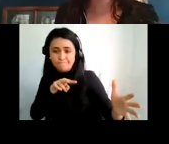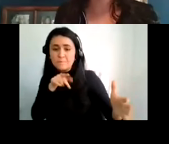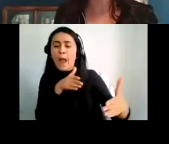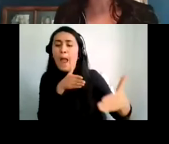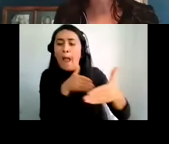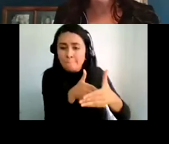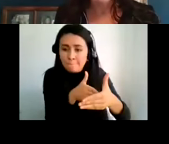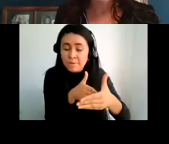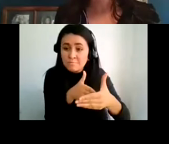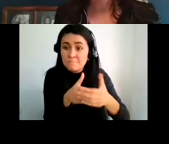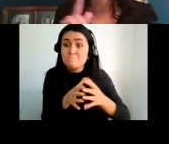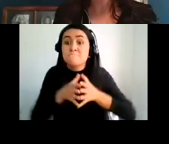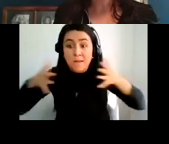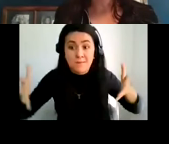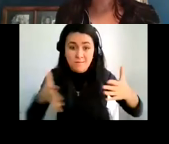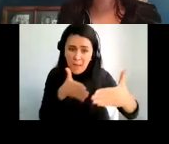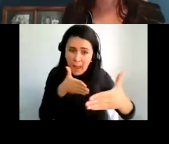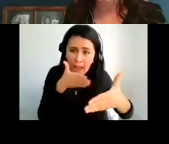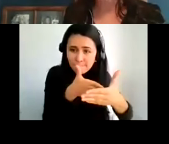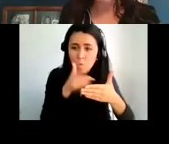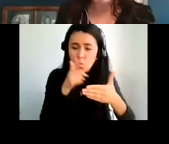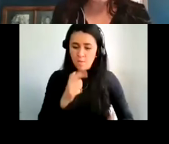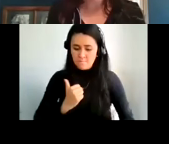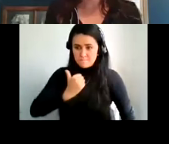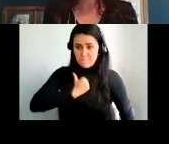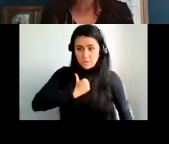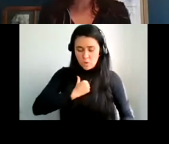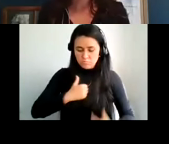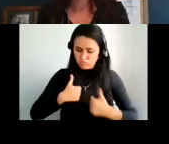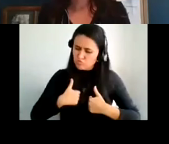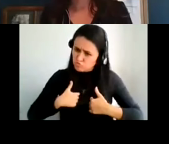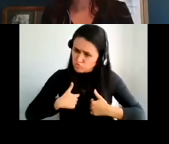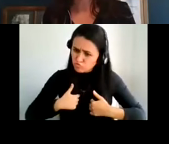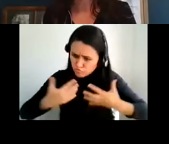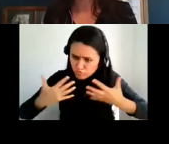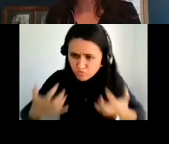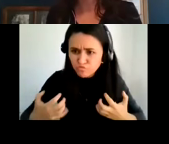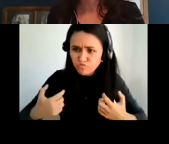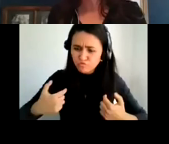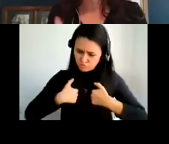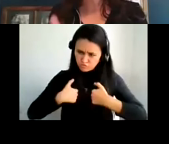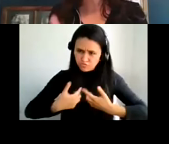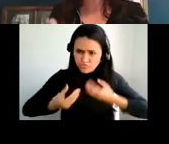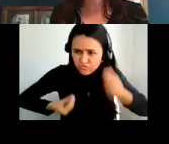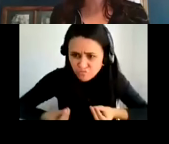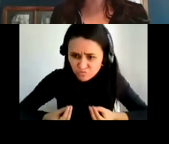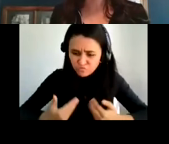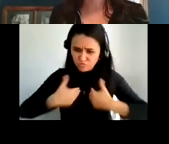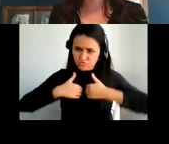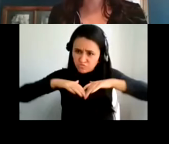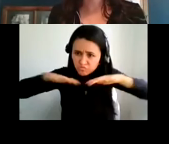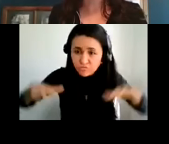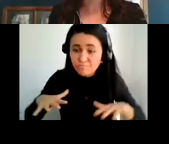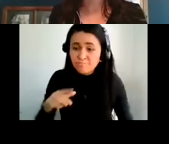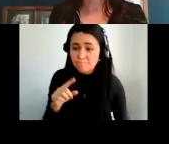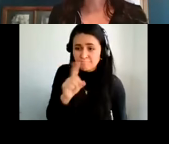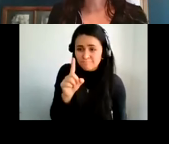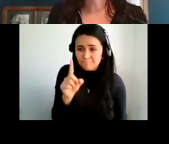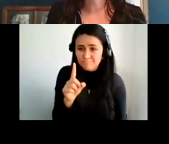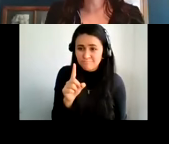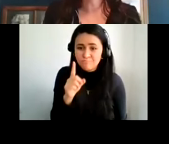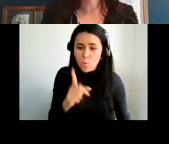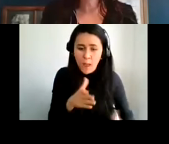women experience higher rates of barriers with regard to their autonomy.